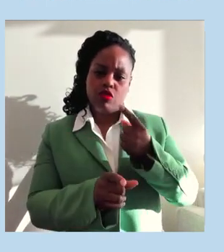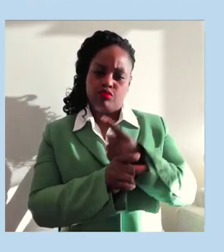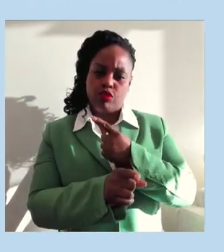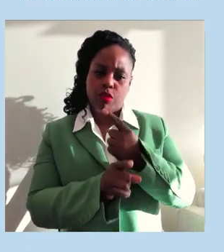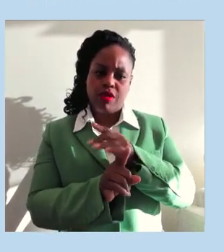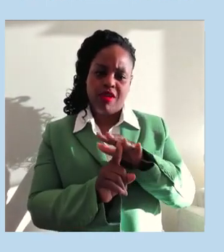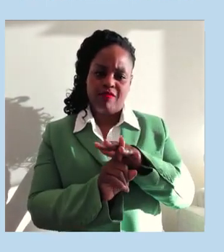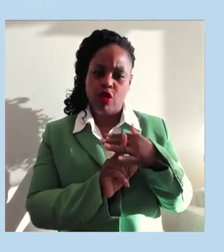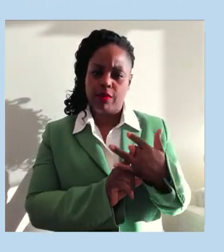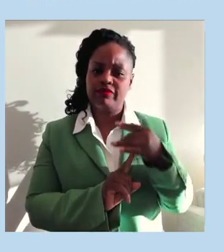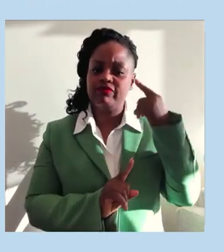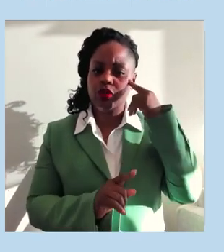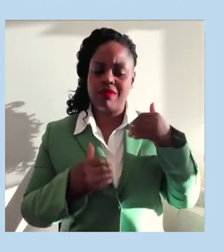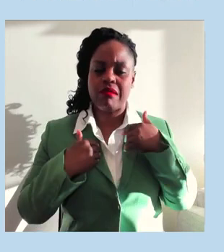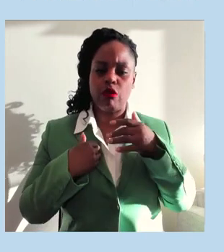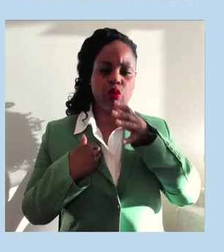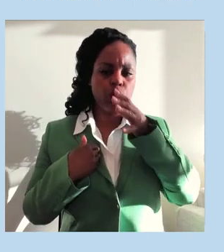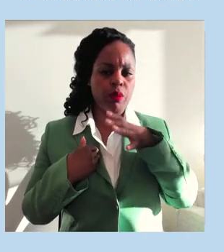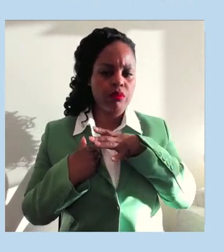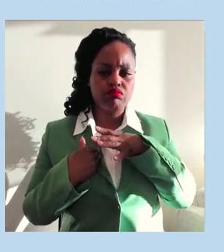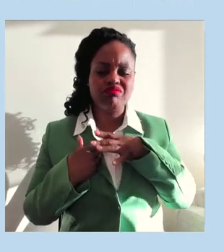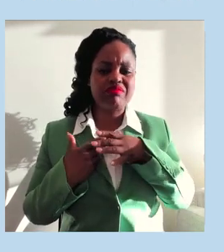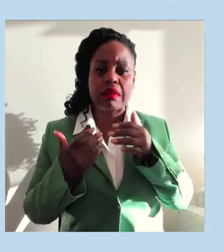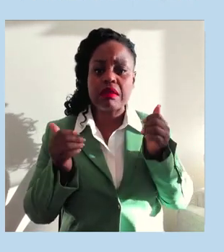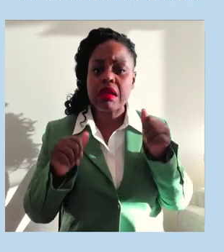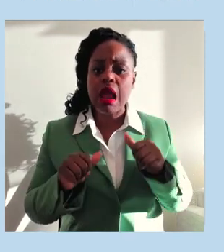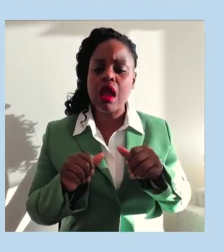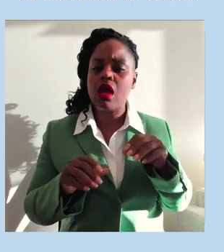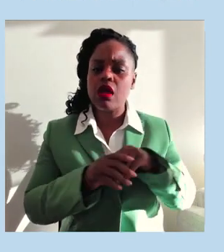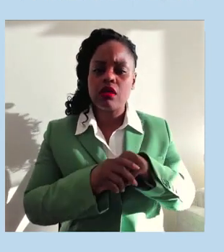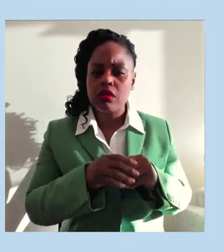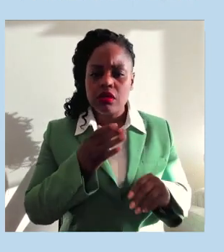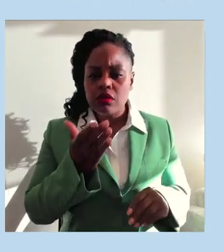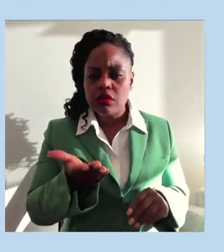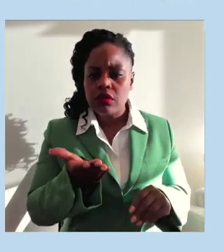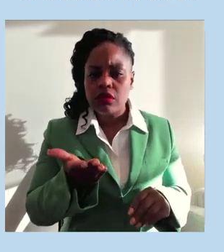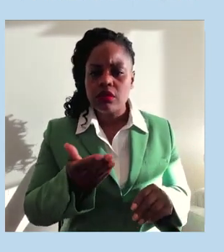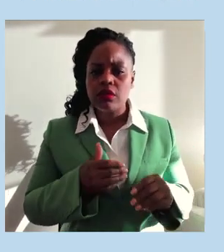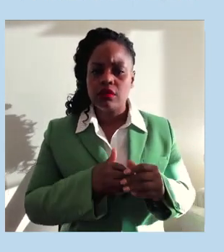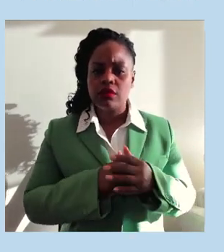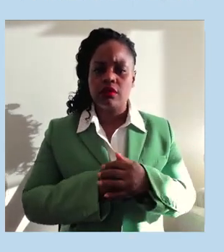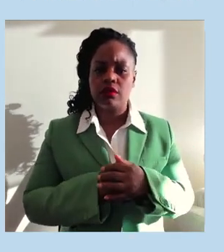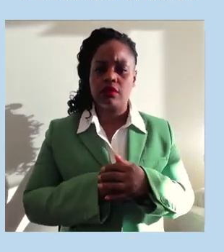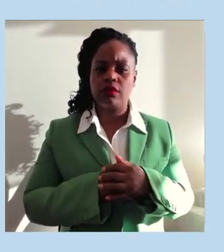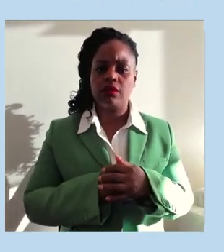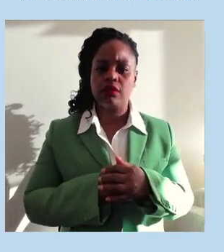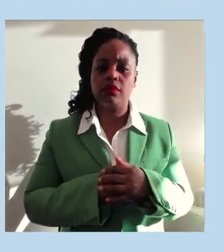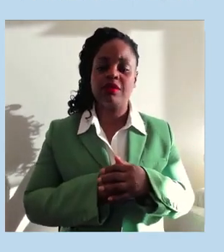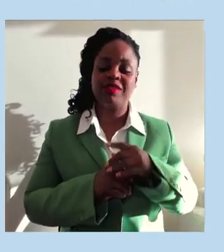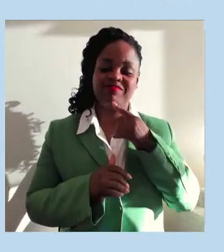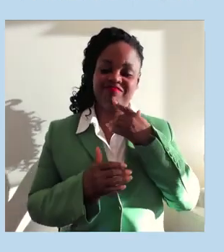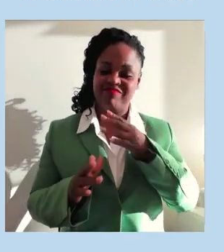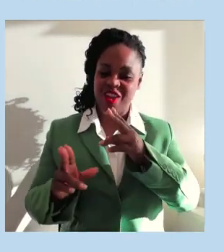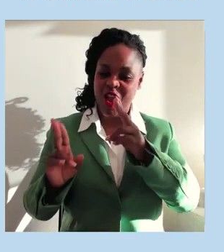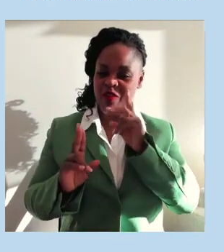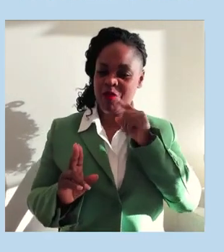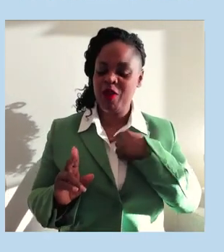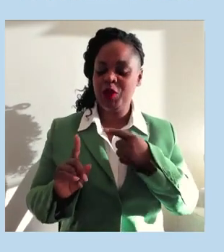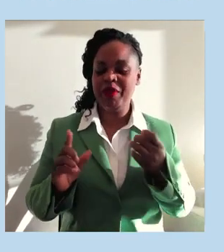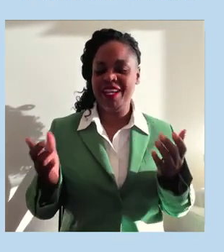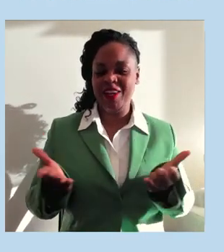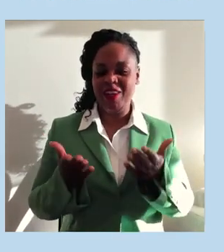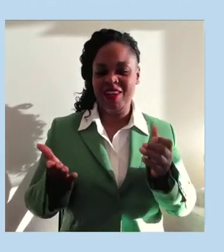fully? It's an honor for me to be here celebrating International Women's Day. I'm Mira Tarazi from